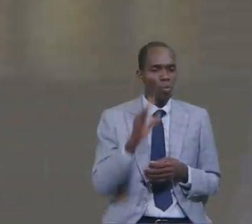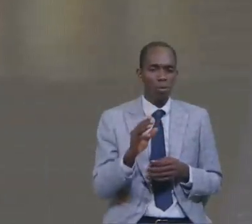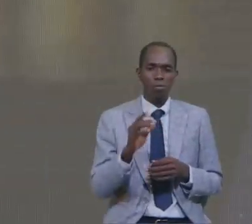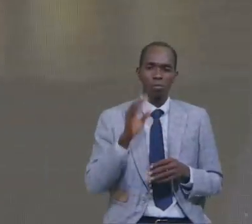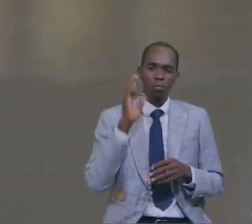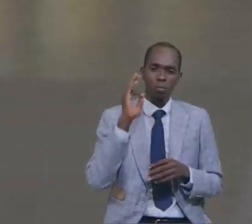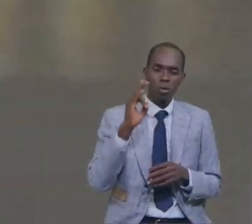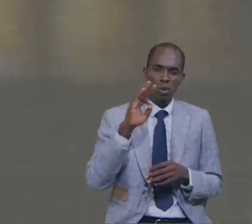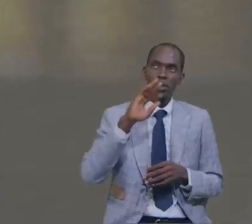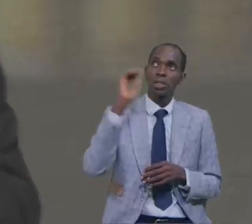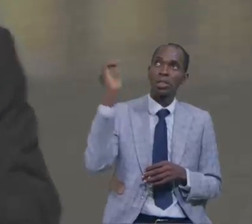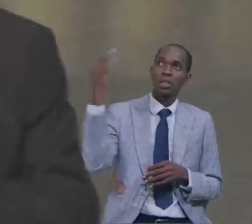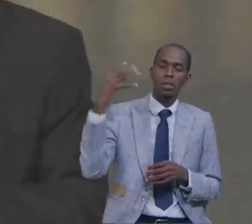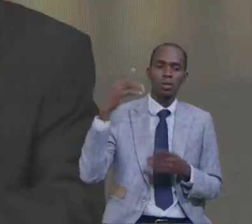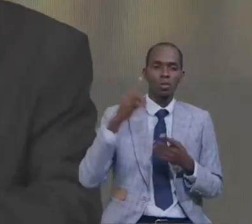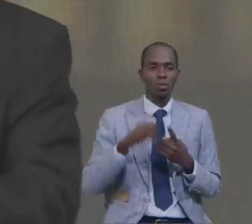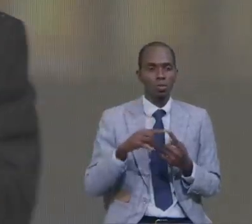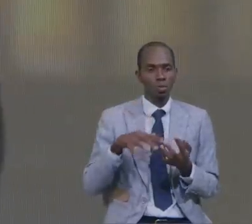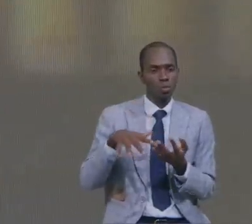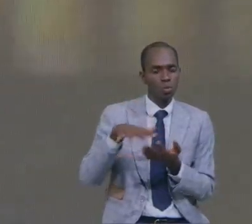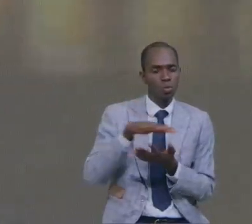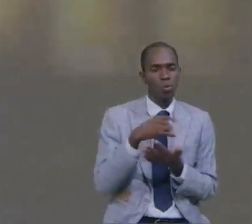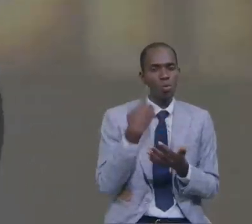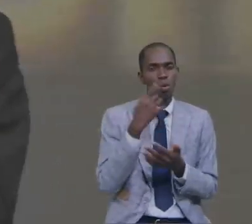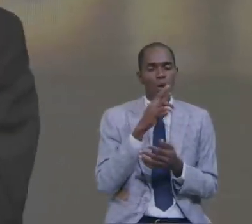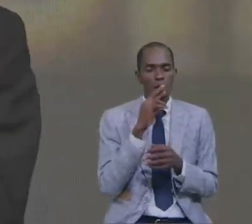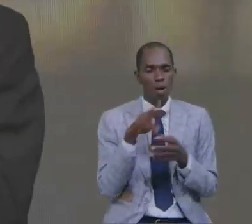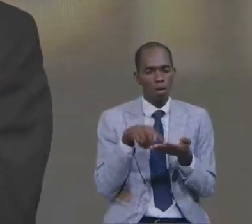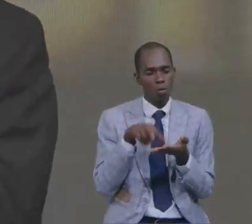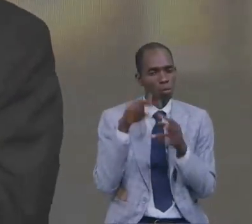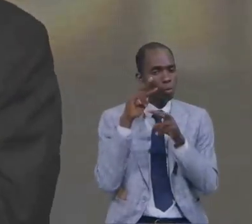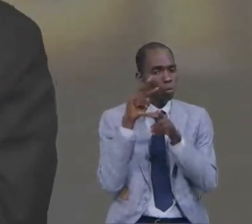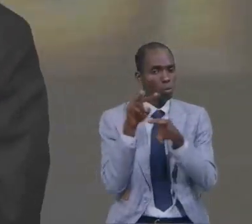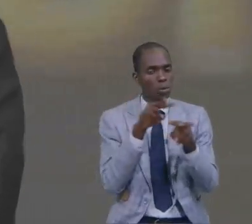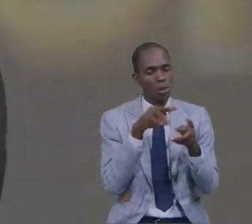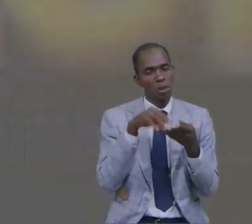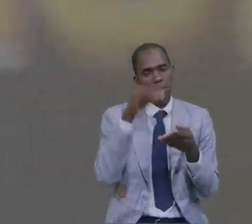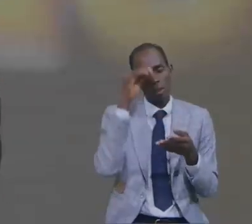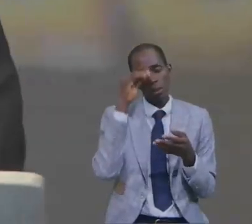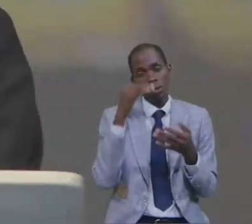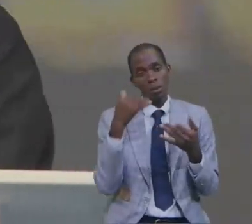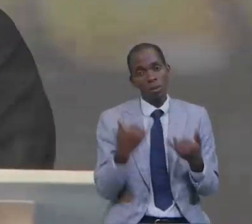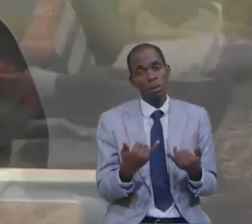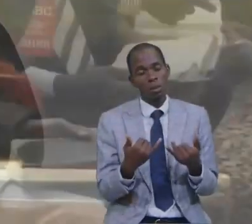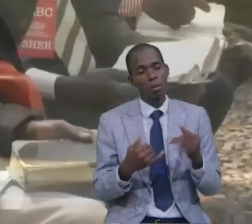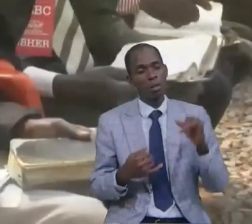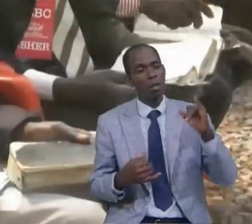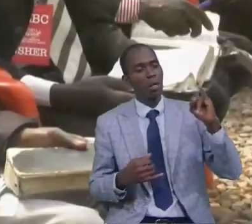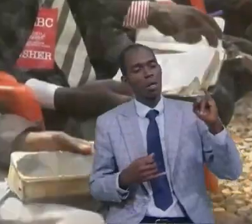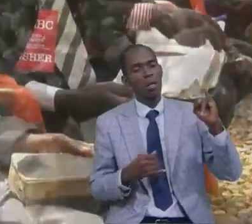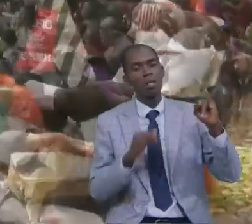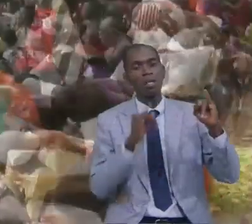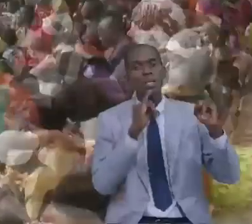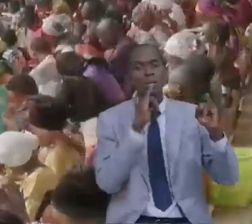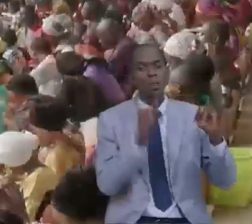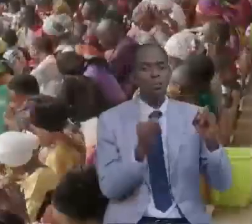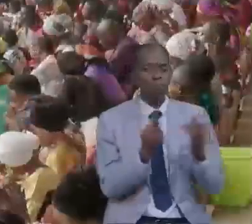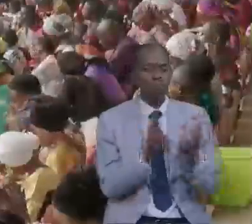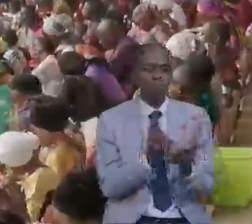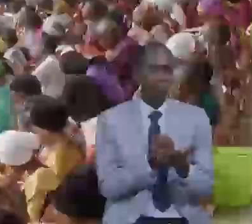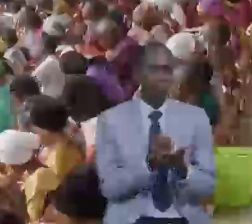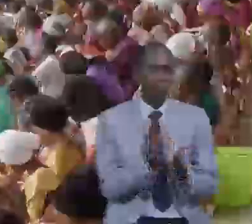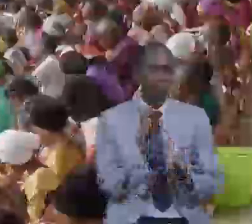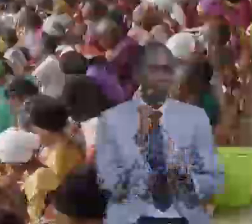integrity. Integrity. Integrity in an afflicting